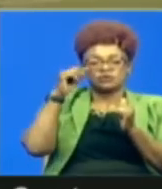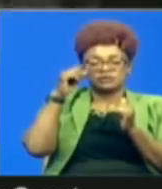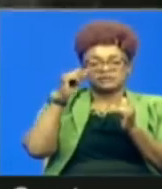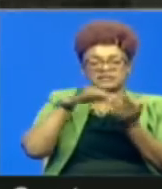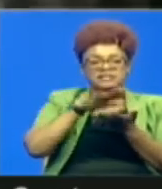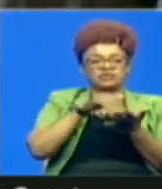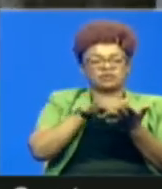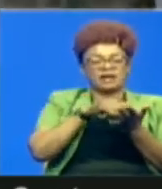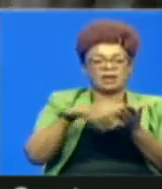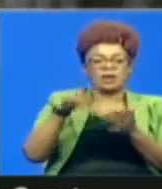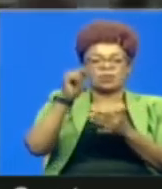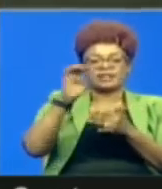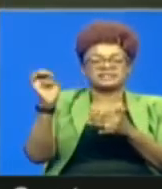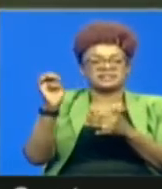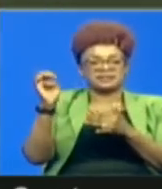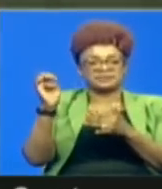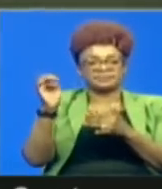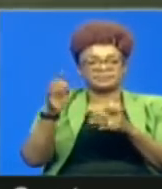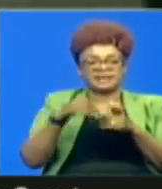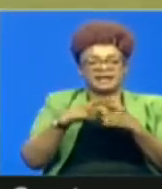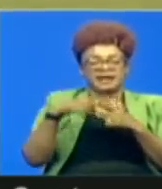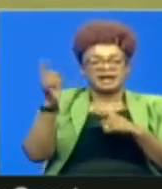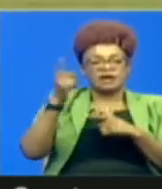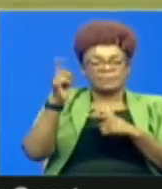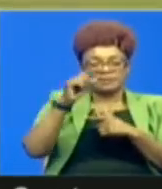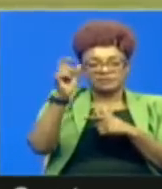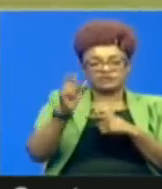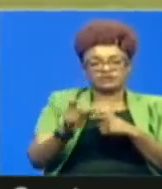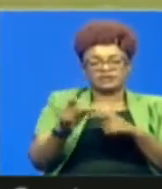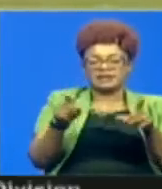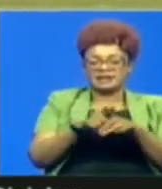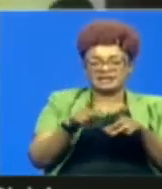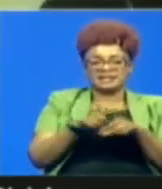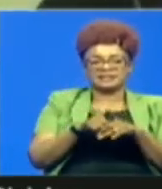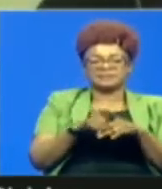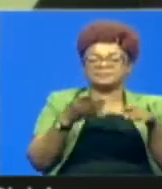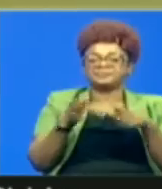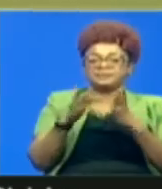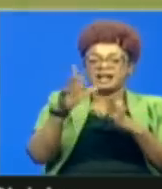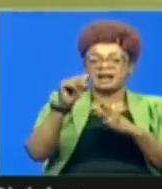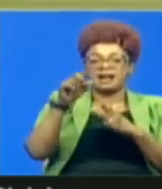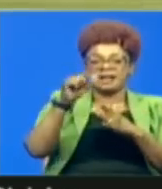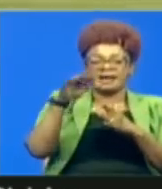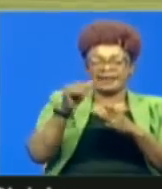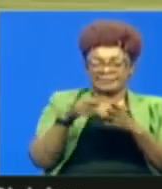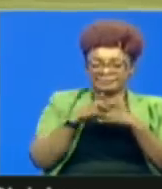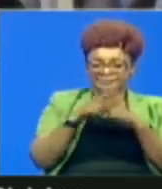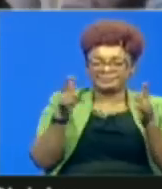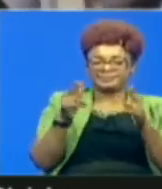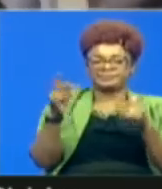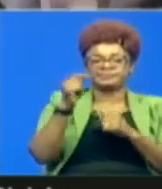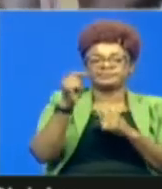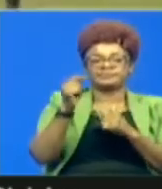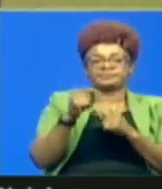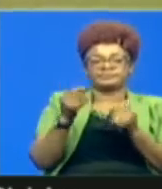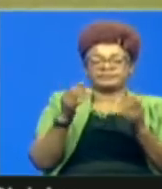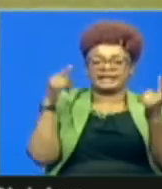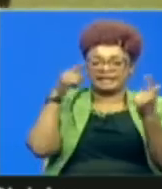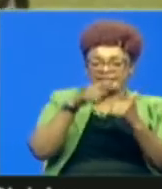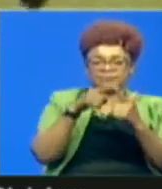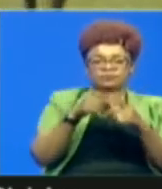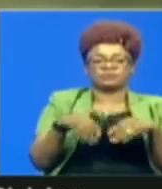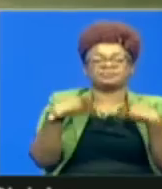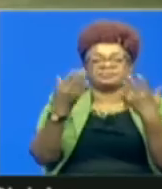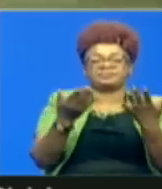Central, Northeastern, and Nairobi regions as the race to La Liga heats up. The tournament aims to scout for gifted